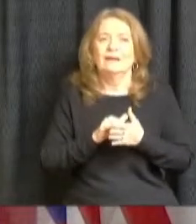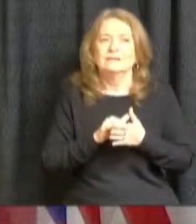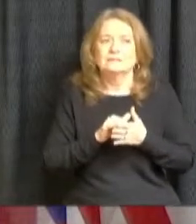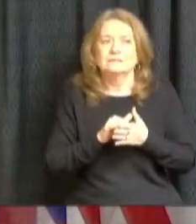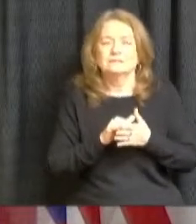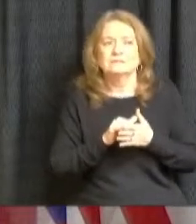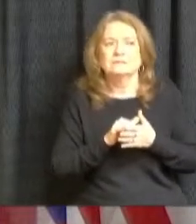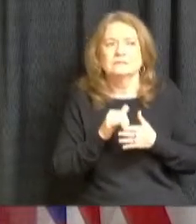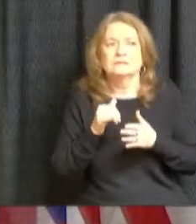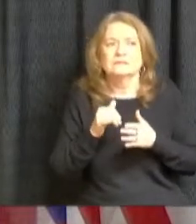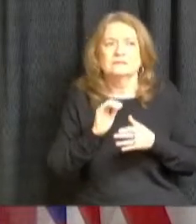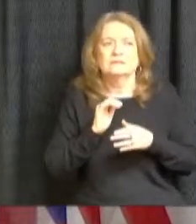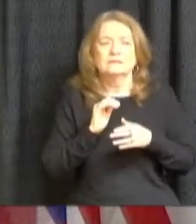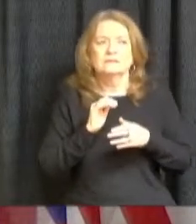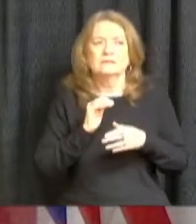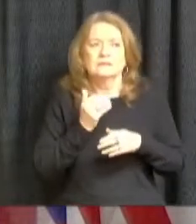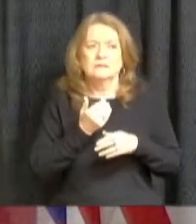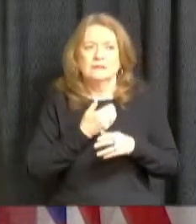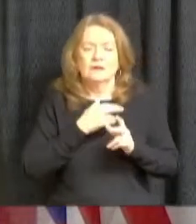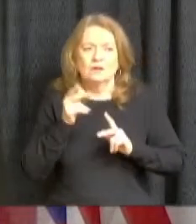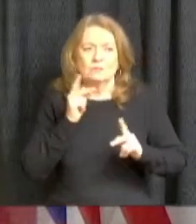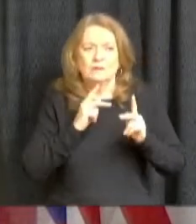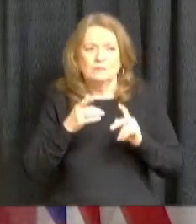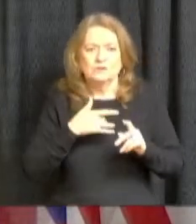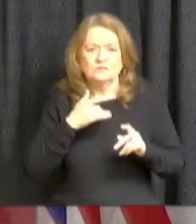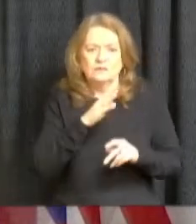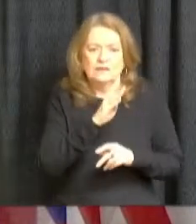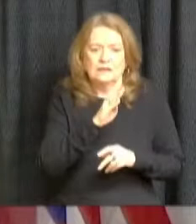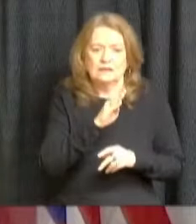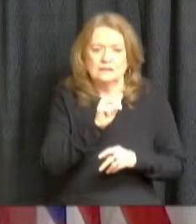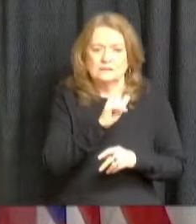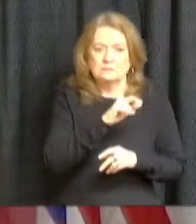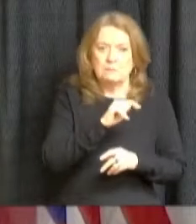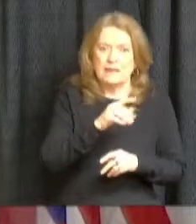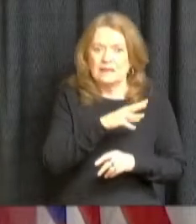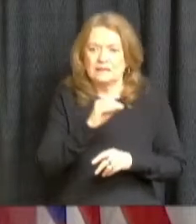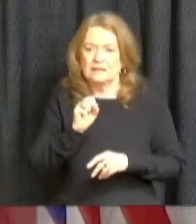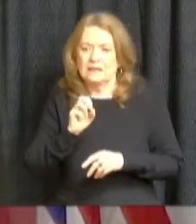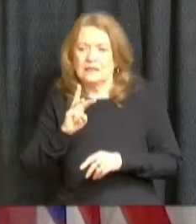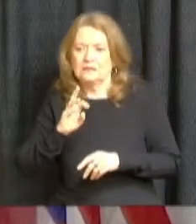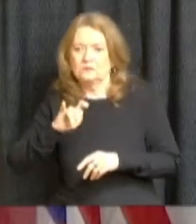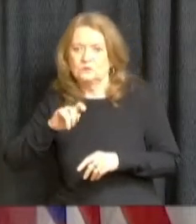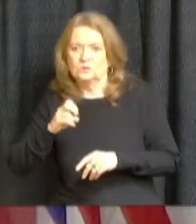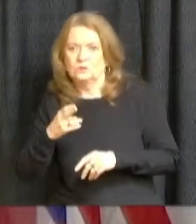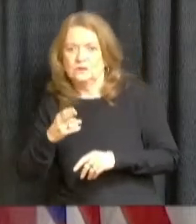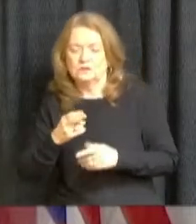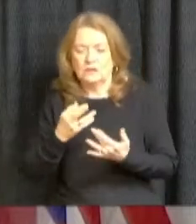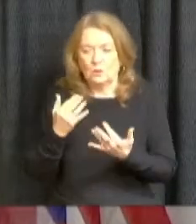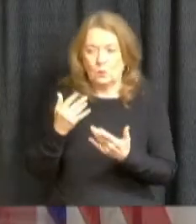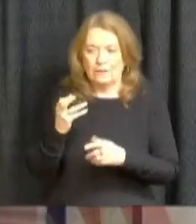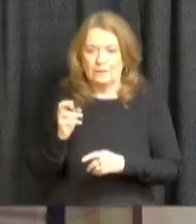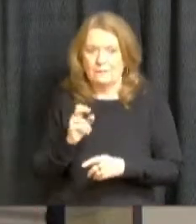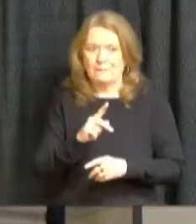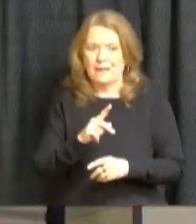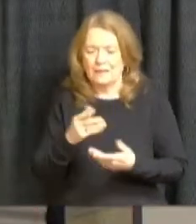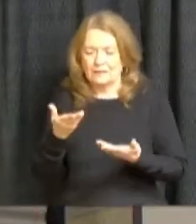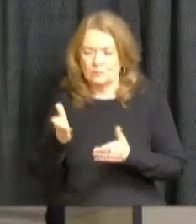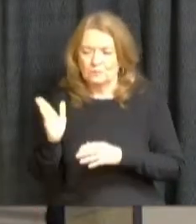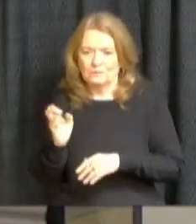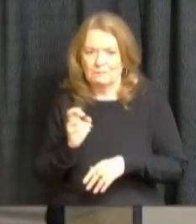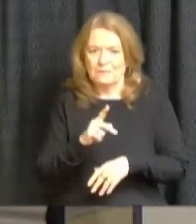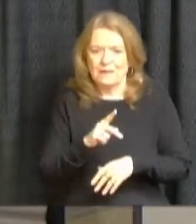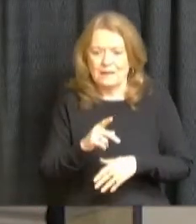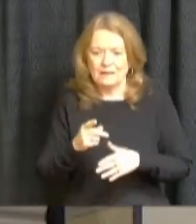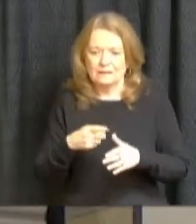our residents are feeling like it's almost a bait and switch, like we're just kind of just wait it out. They'll come back and we'll let them come back, and we're